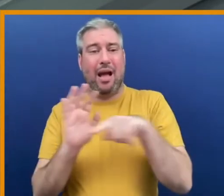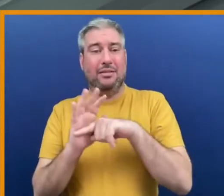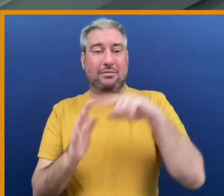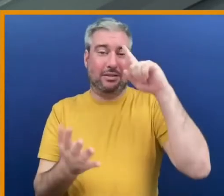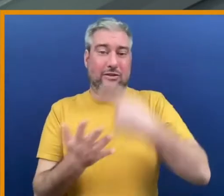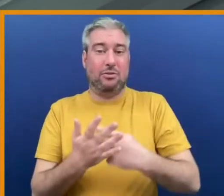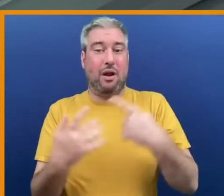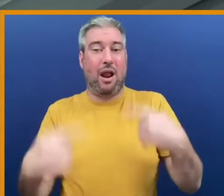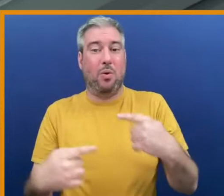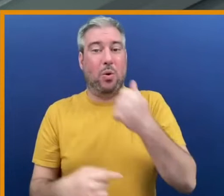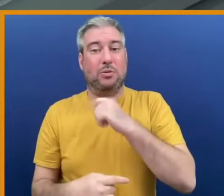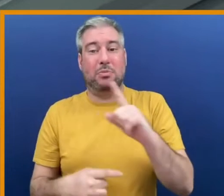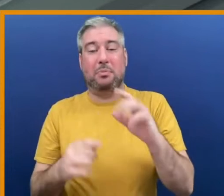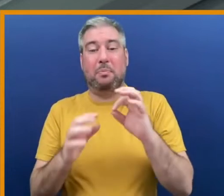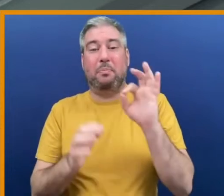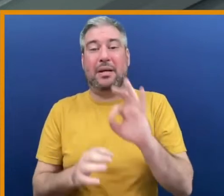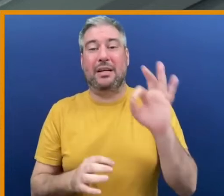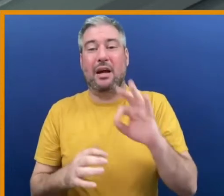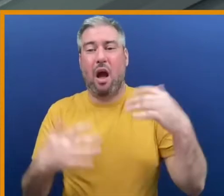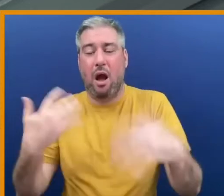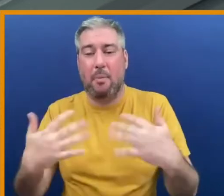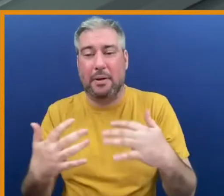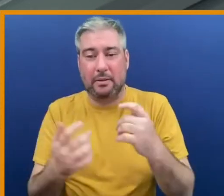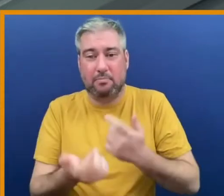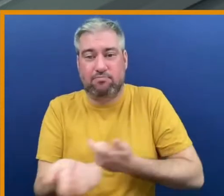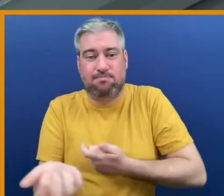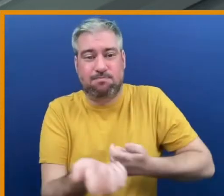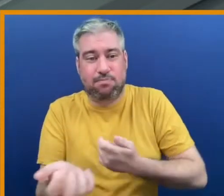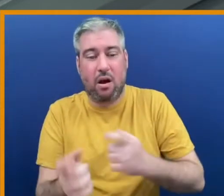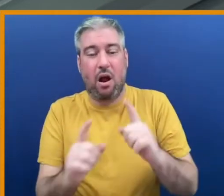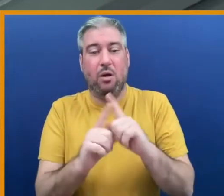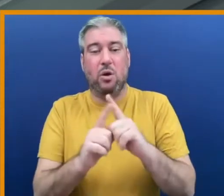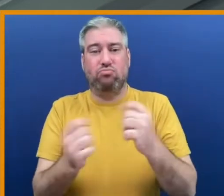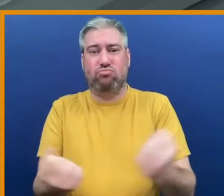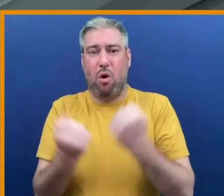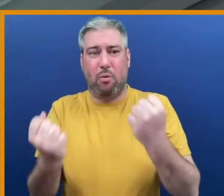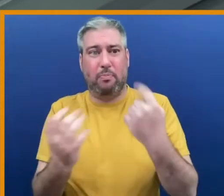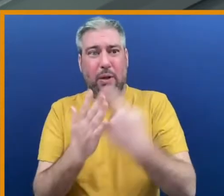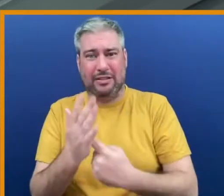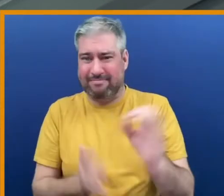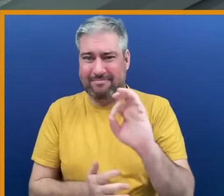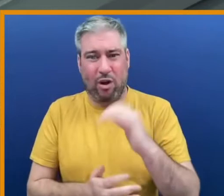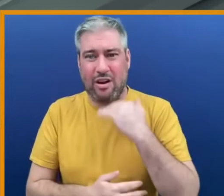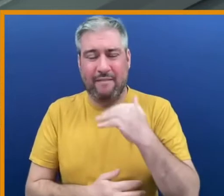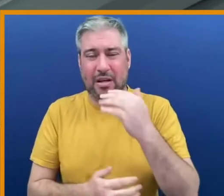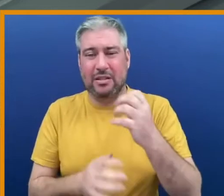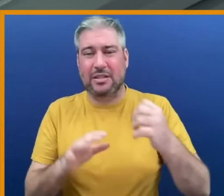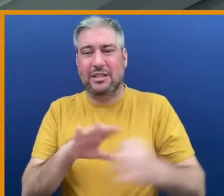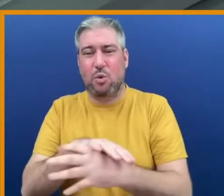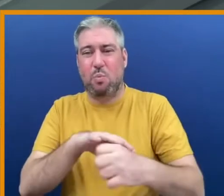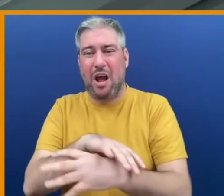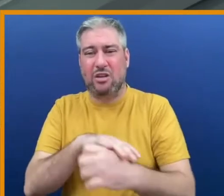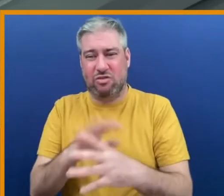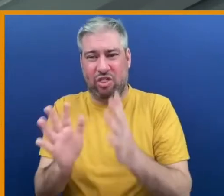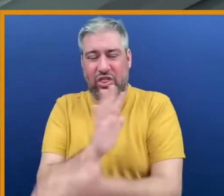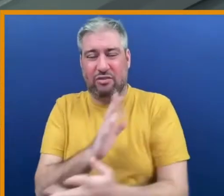rivers all too shamefully demonstrate their actions don't match their words, let alone the PM's promise of a Brexit freedoms